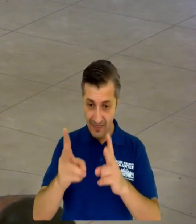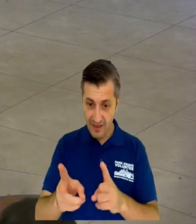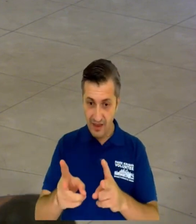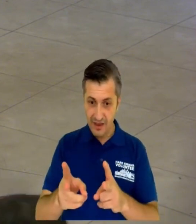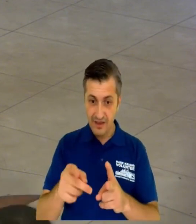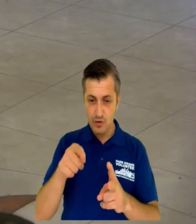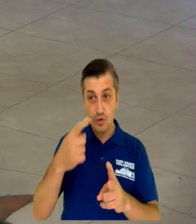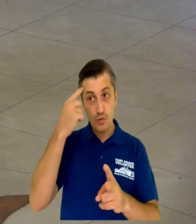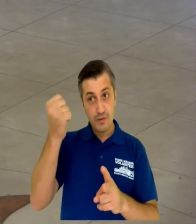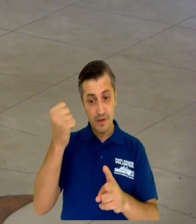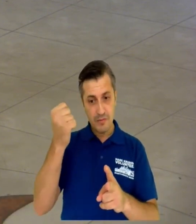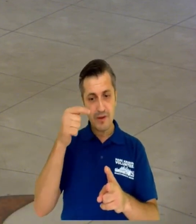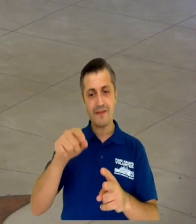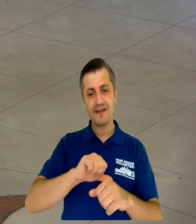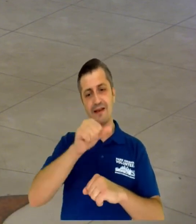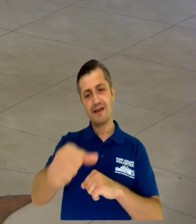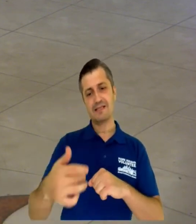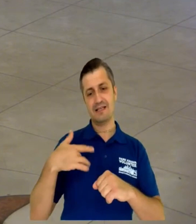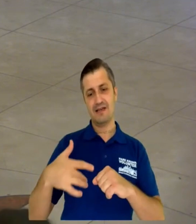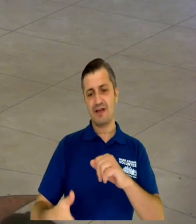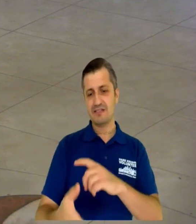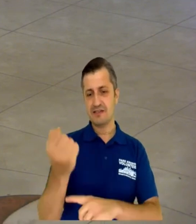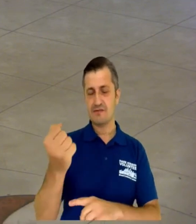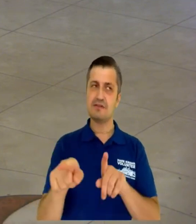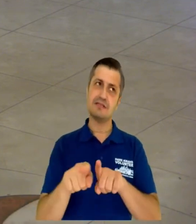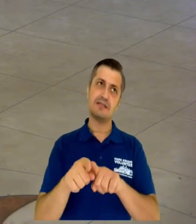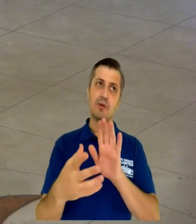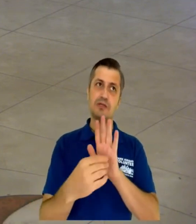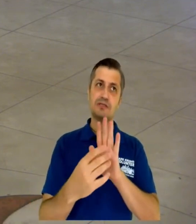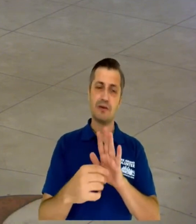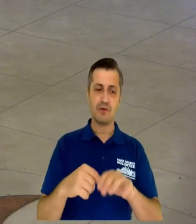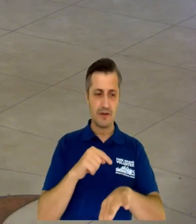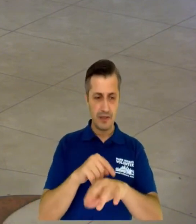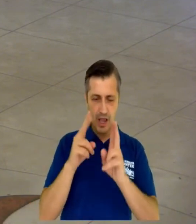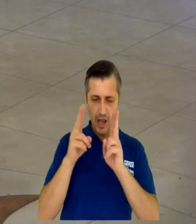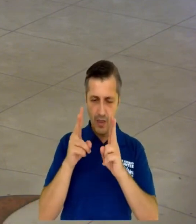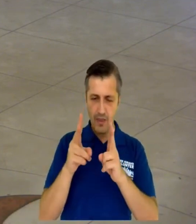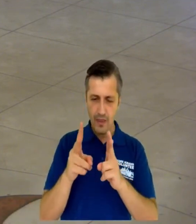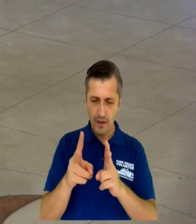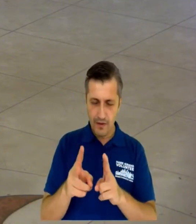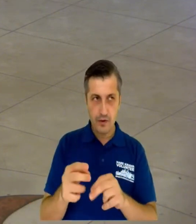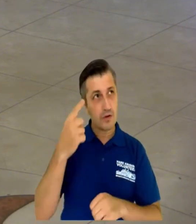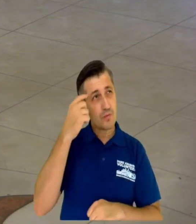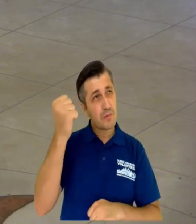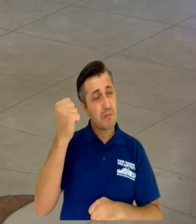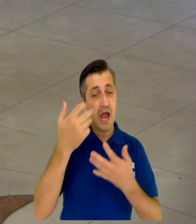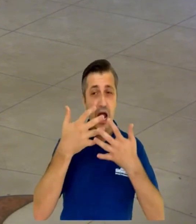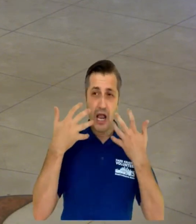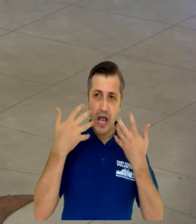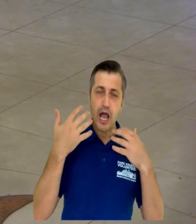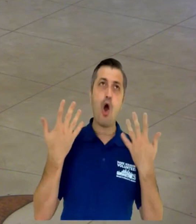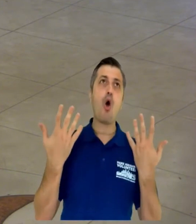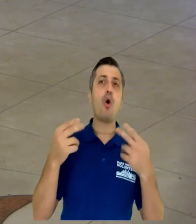if we're thinking of a cat or a dog, you're going to become that cat or a dog, So